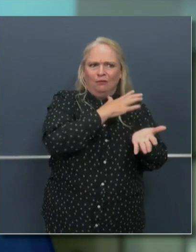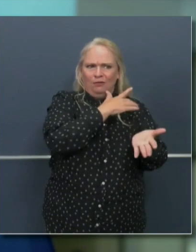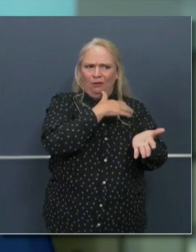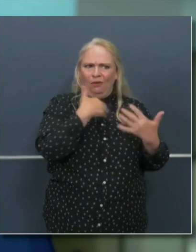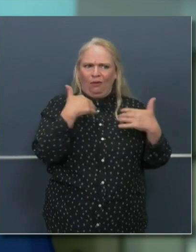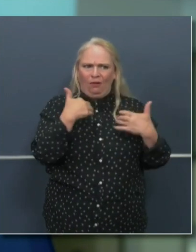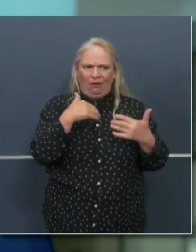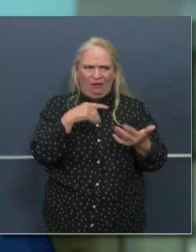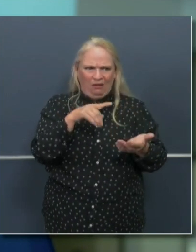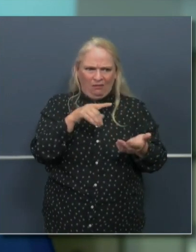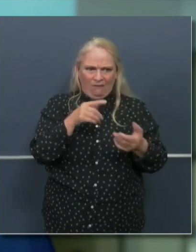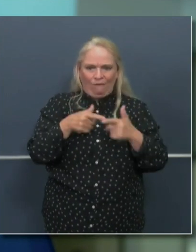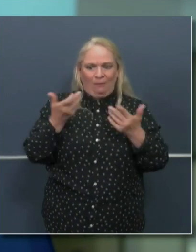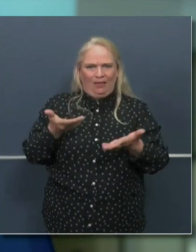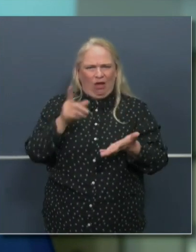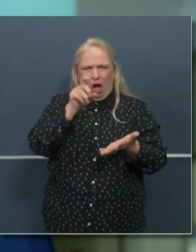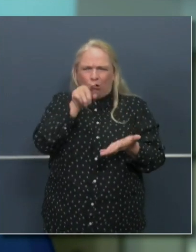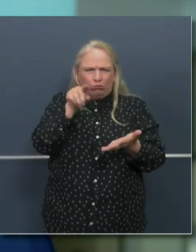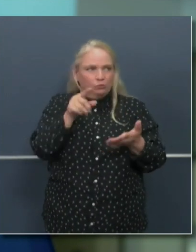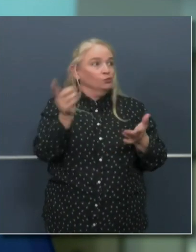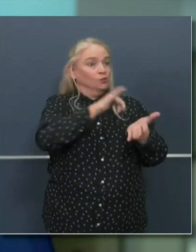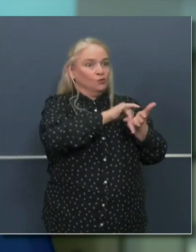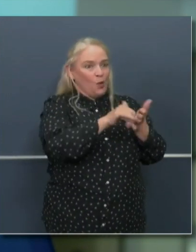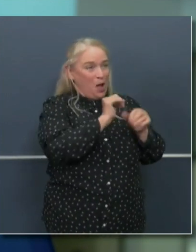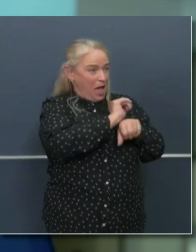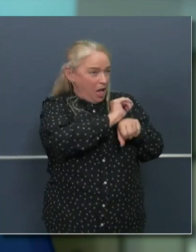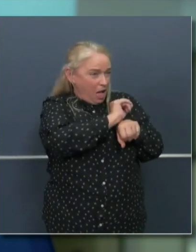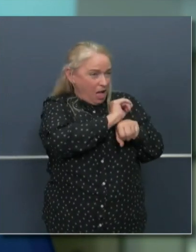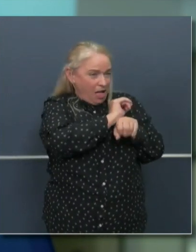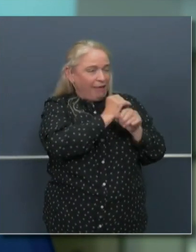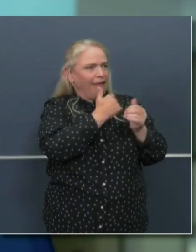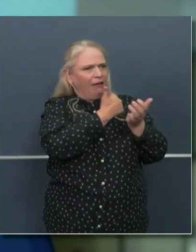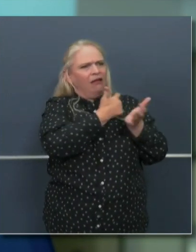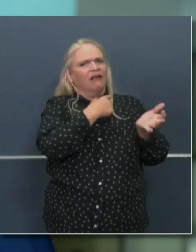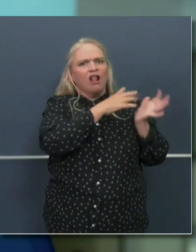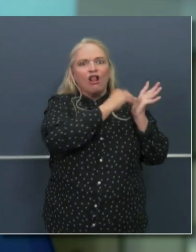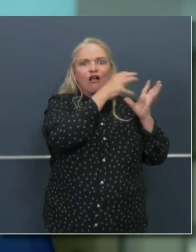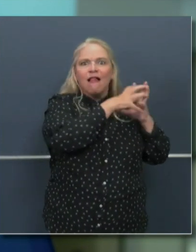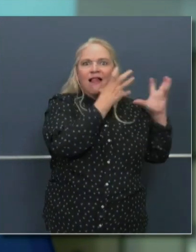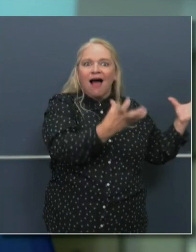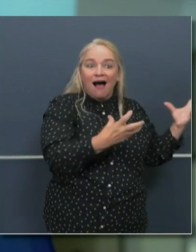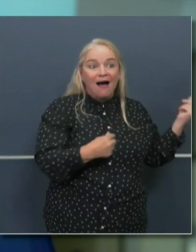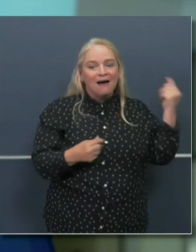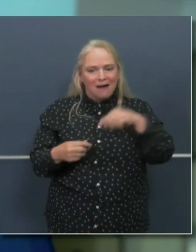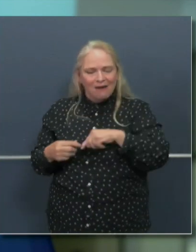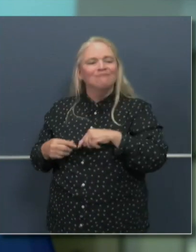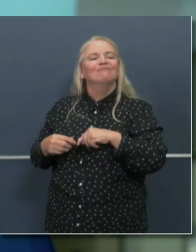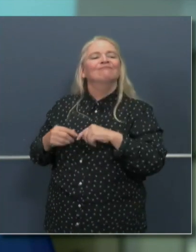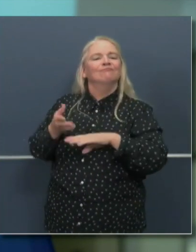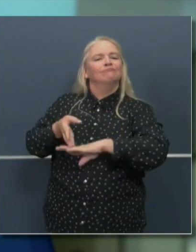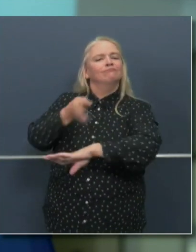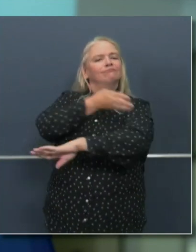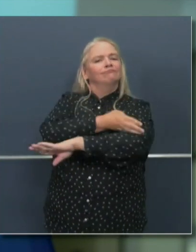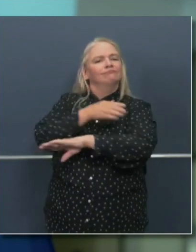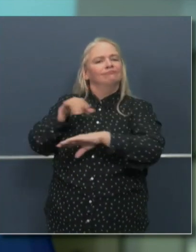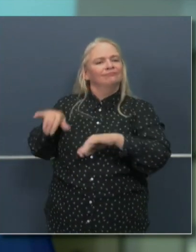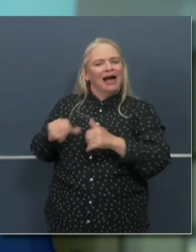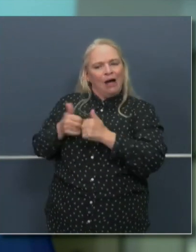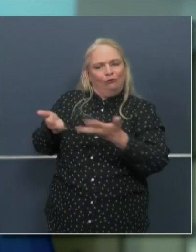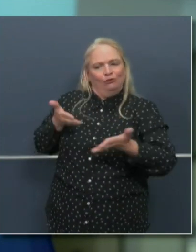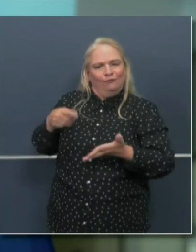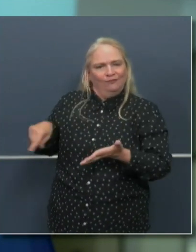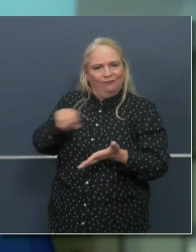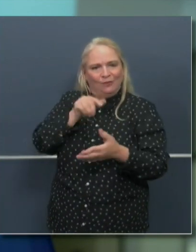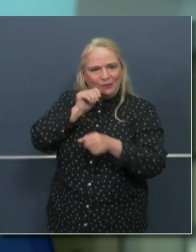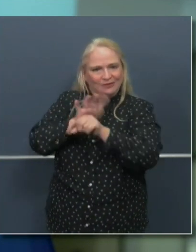state and being able to share that information with other caregivers and providers. All of these are reasons, in addition to what you just heard as it relates